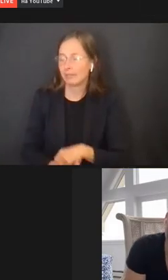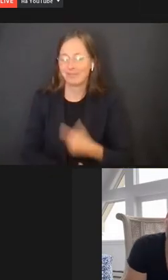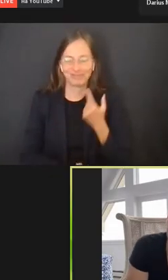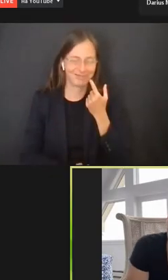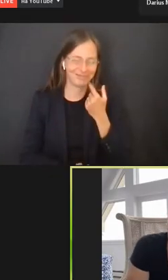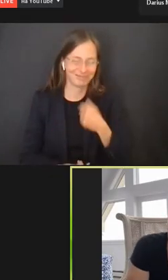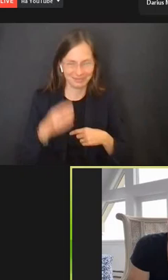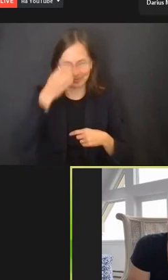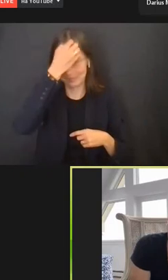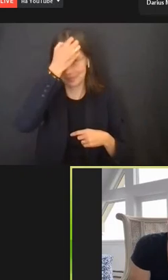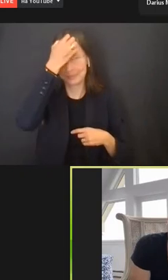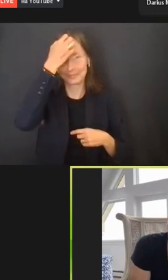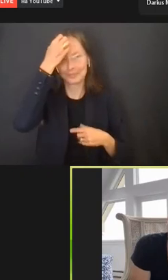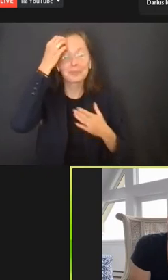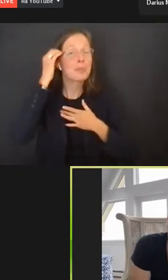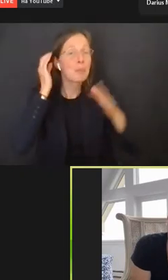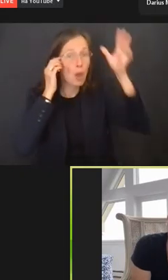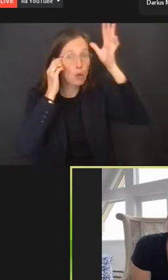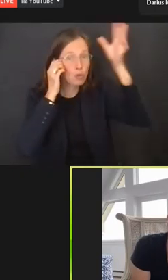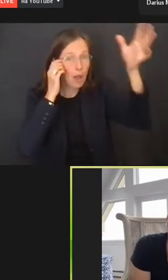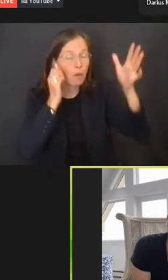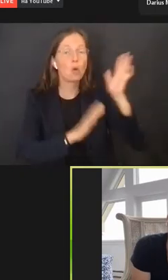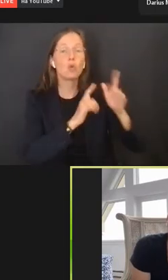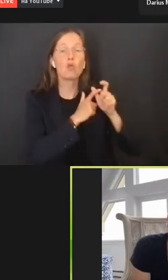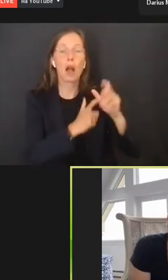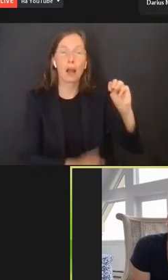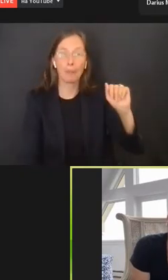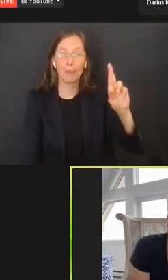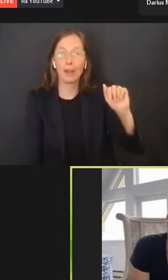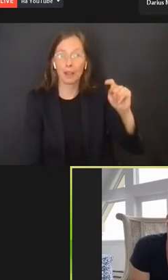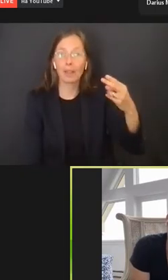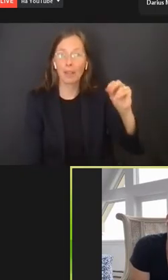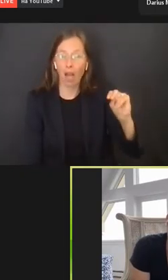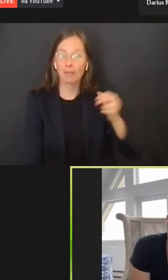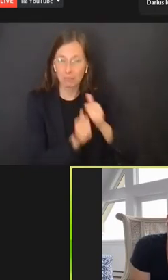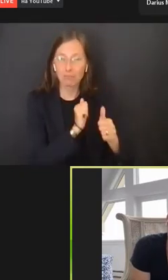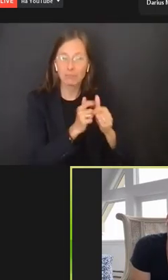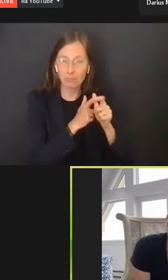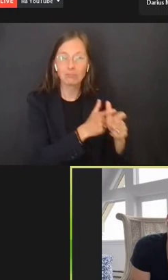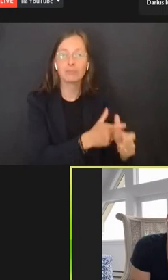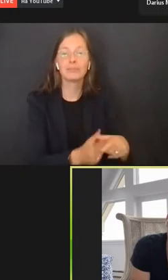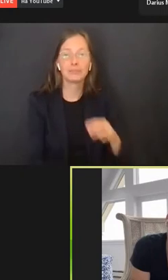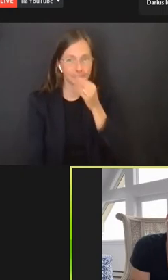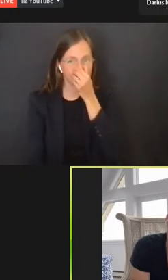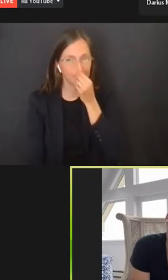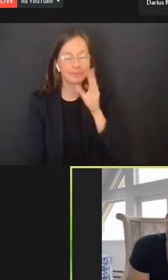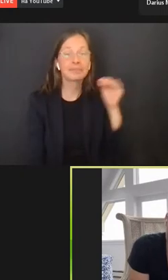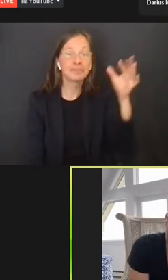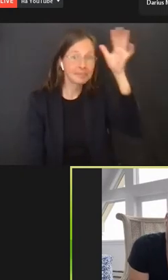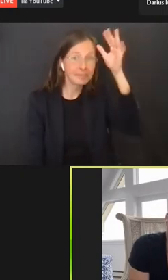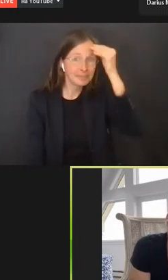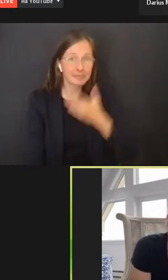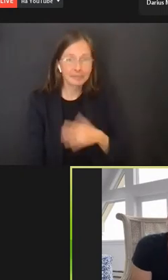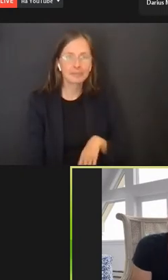You know, my grandfather used to run marathons, and he said to me, he was like,